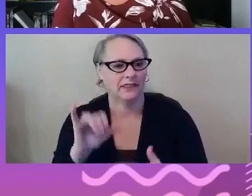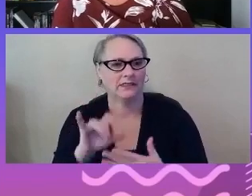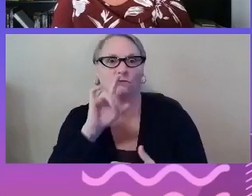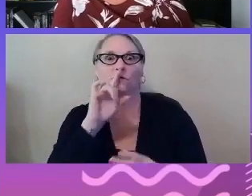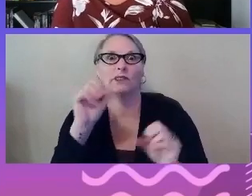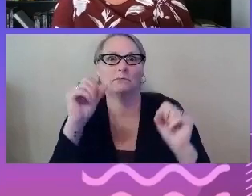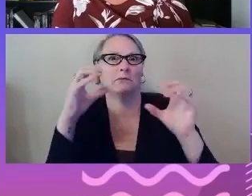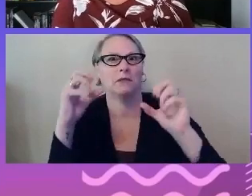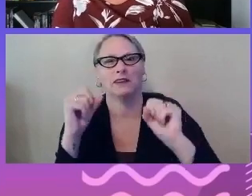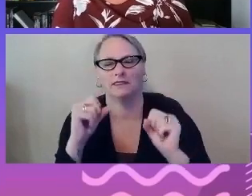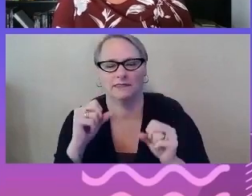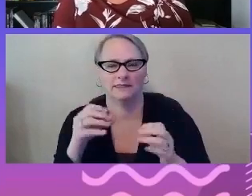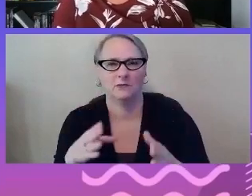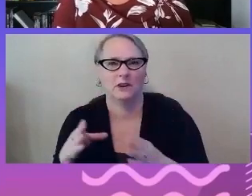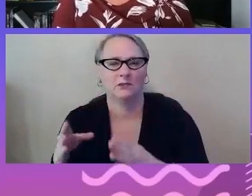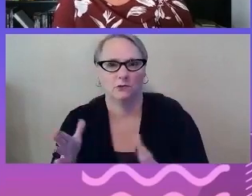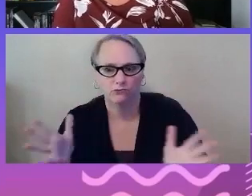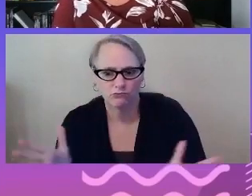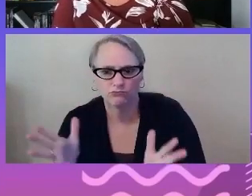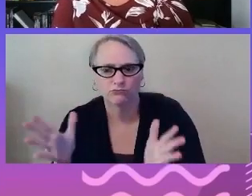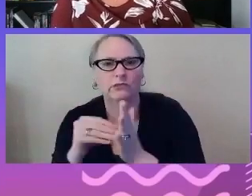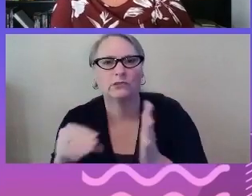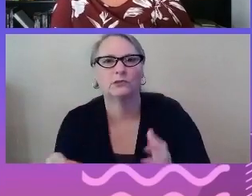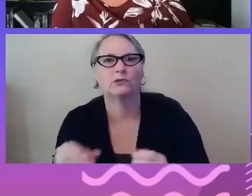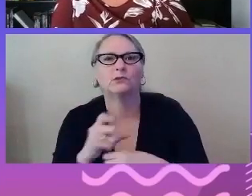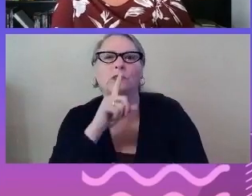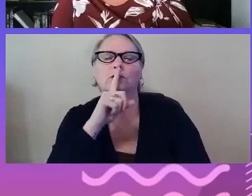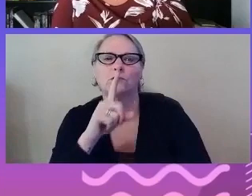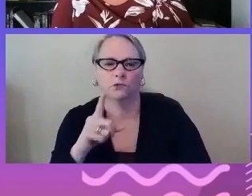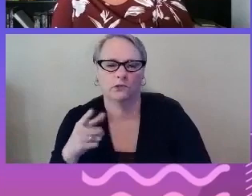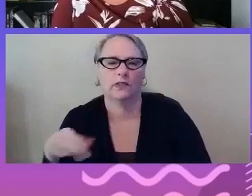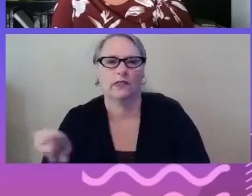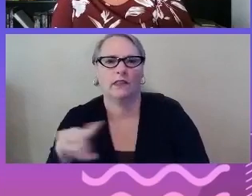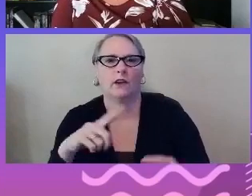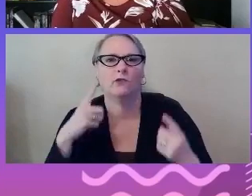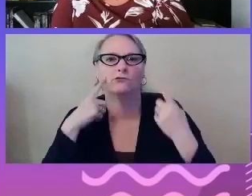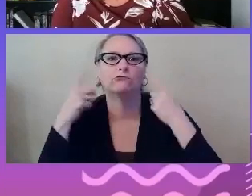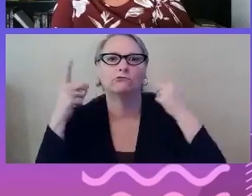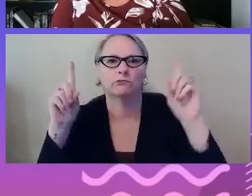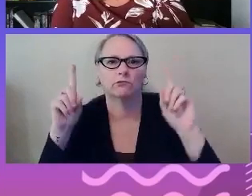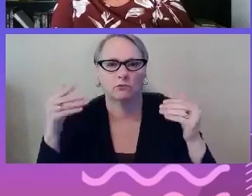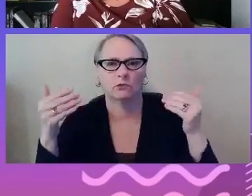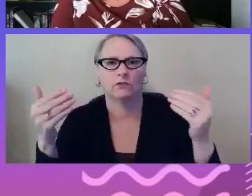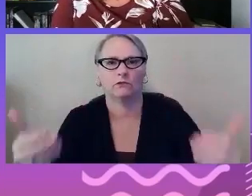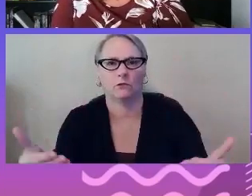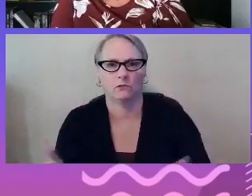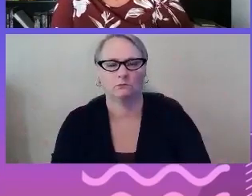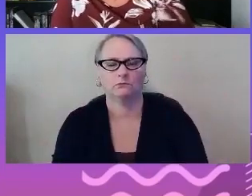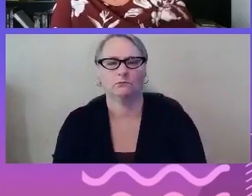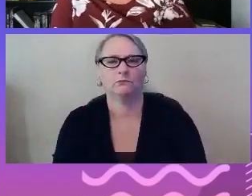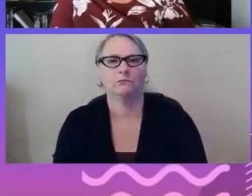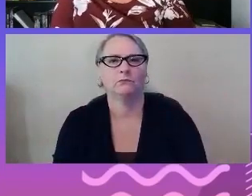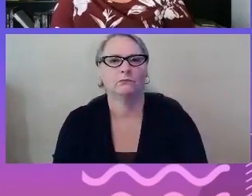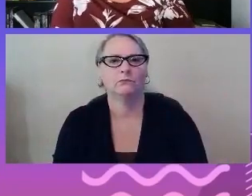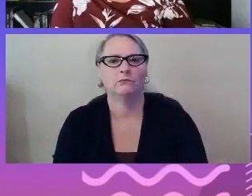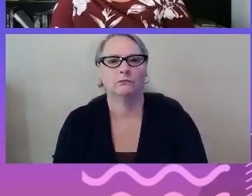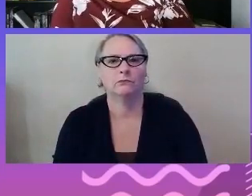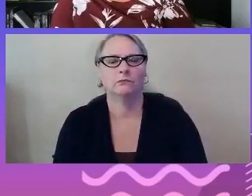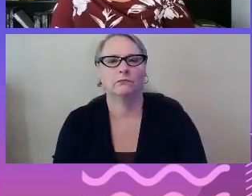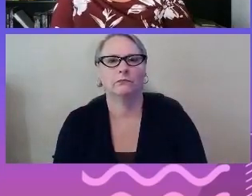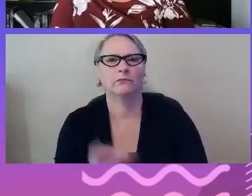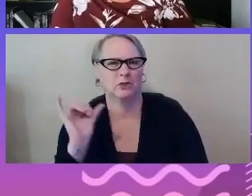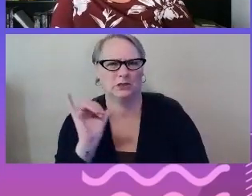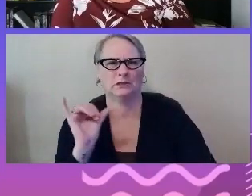prompt students to ensure success moving forward. Similar to this question around, that is similar to